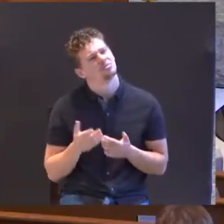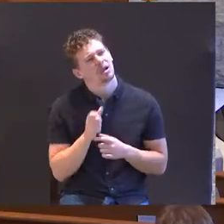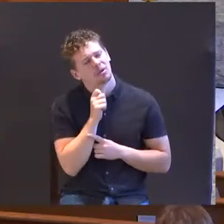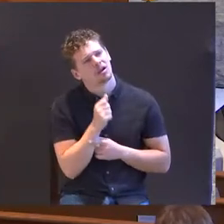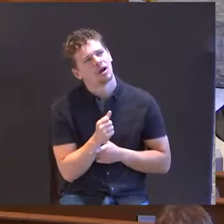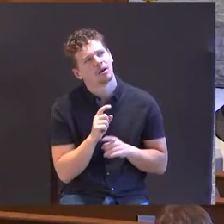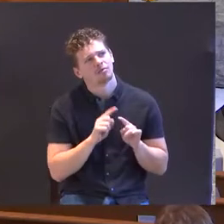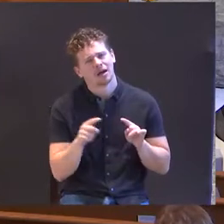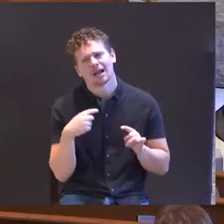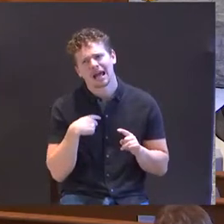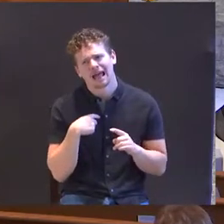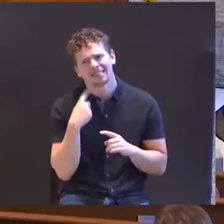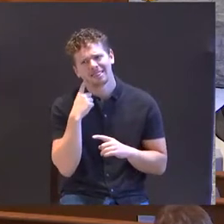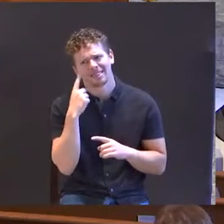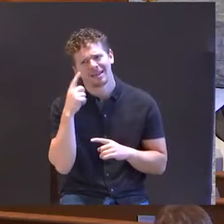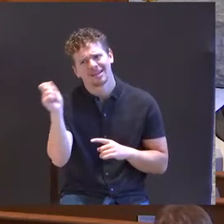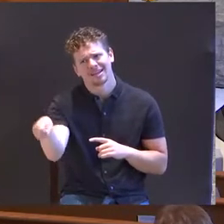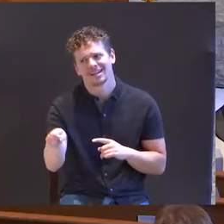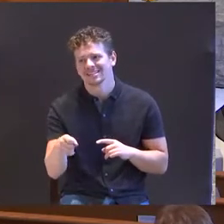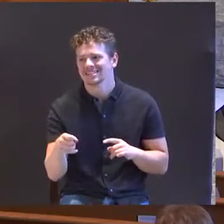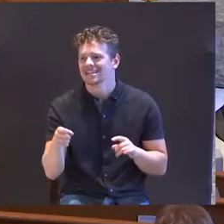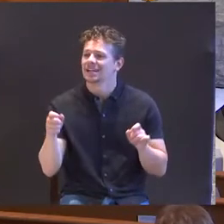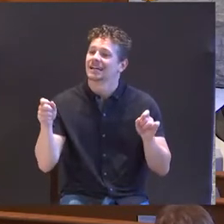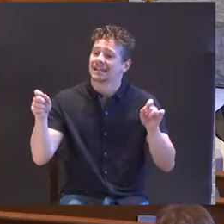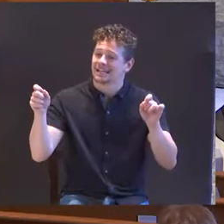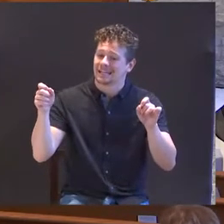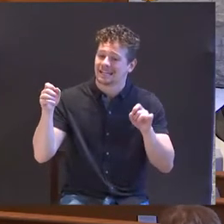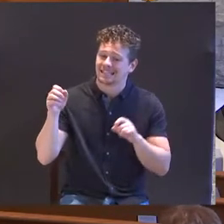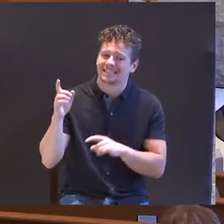"You're kind of damned if you do, and you're damned if you don't."